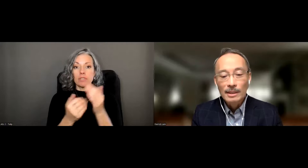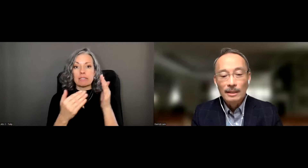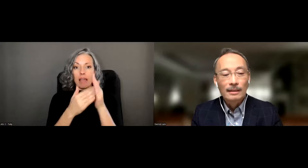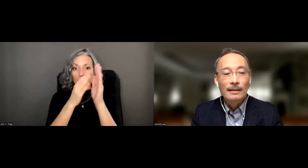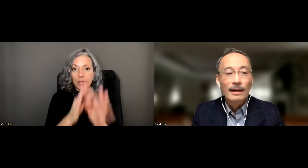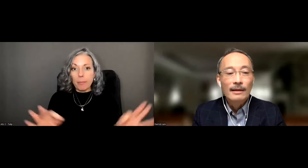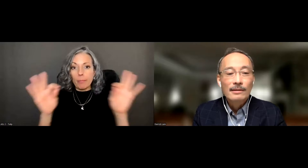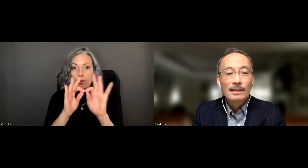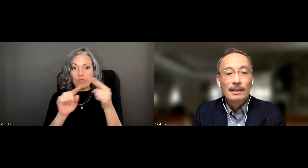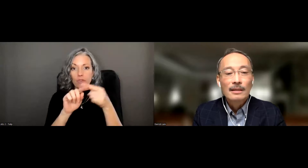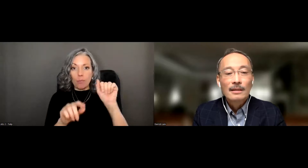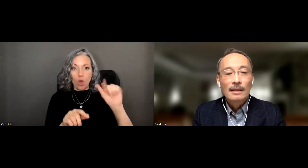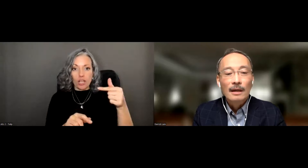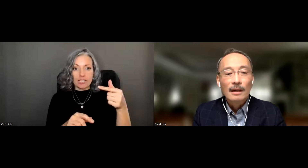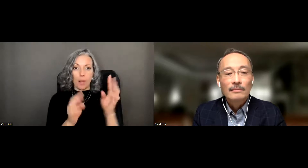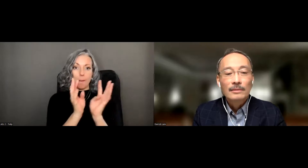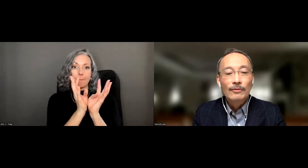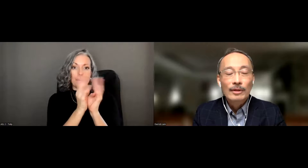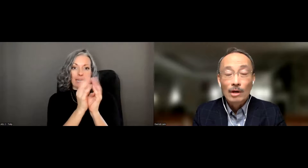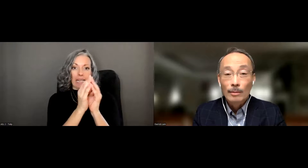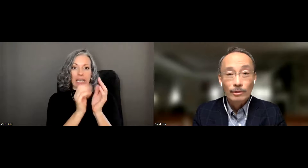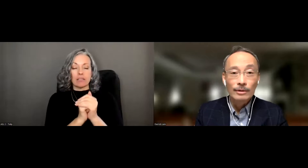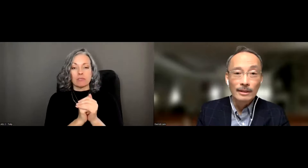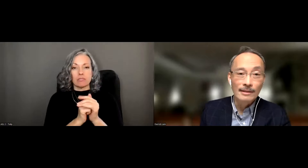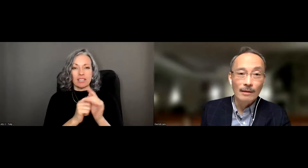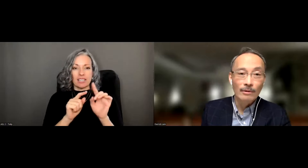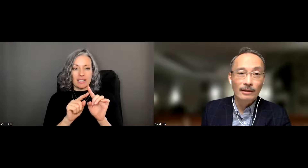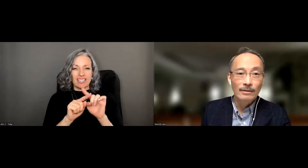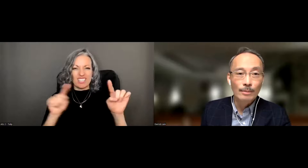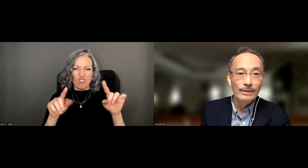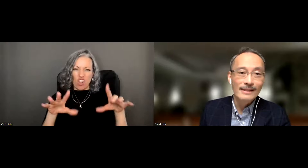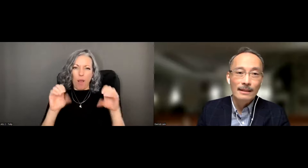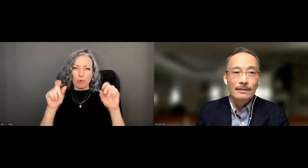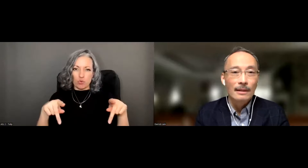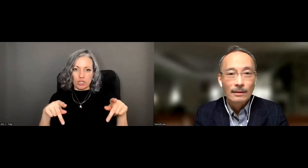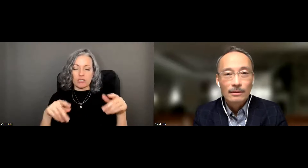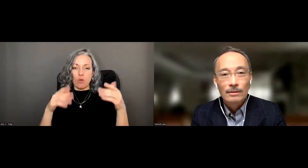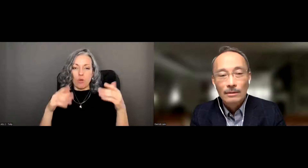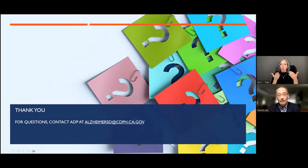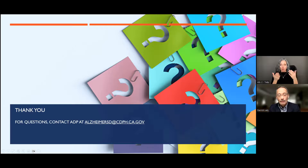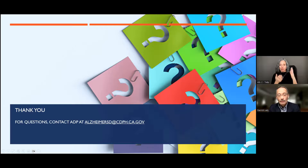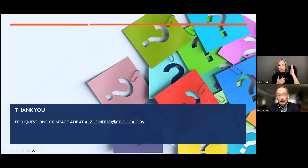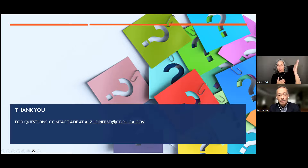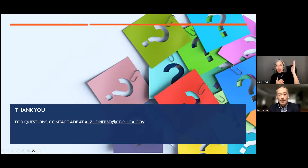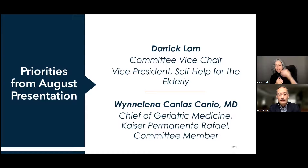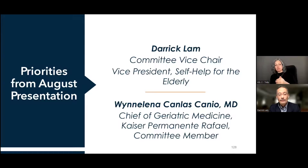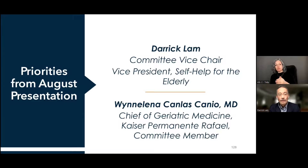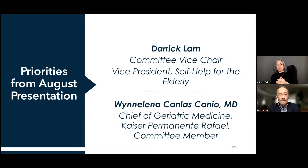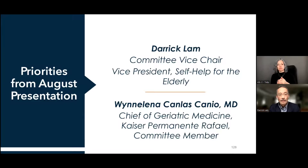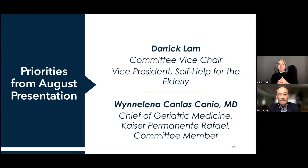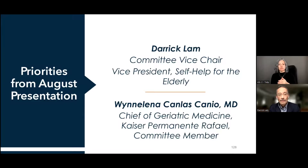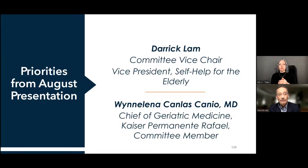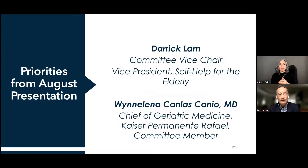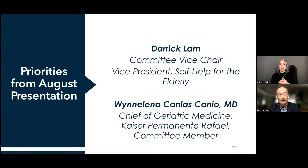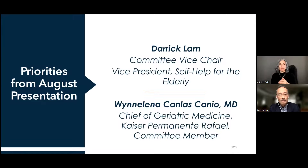August meeting, and that is the different opportunities that we'd like to present to Dr. Galy for